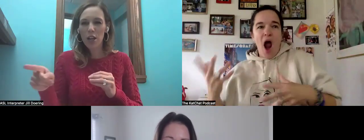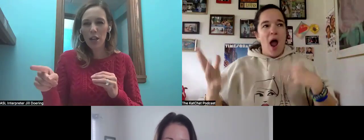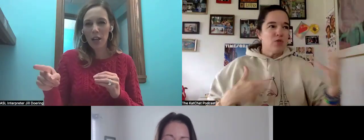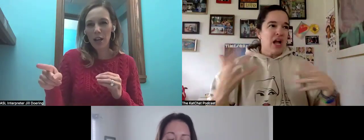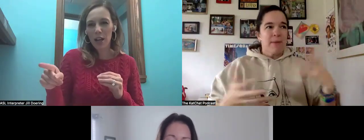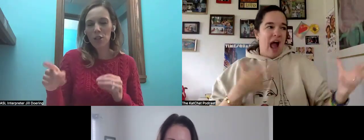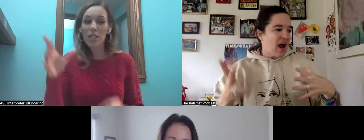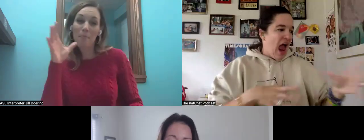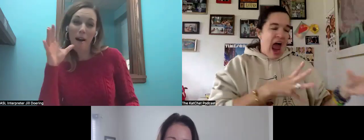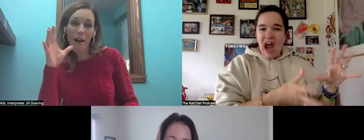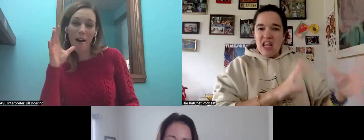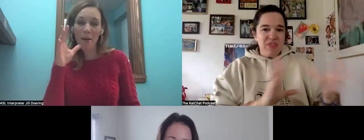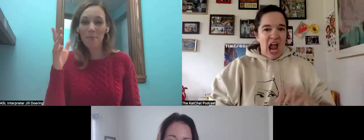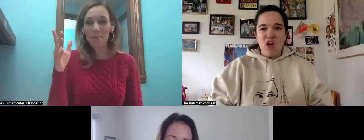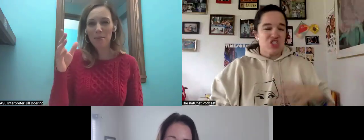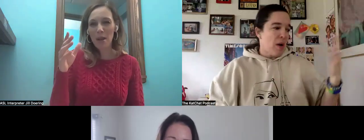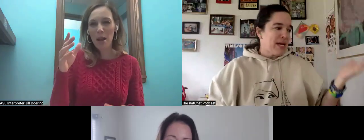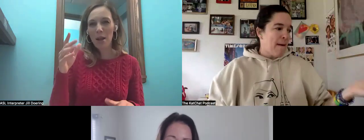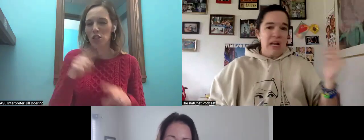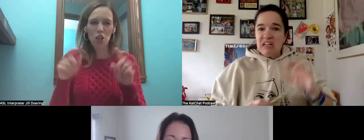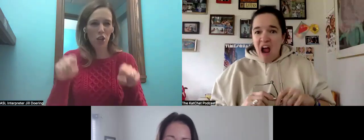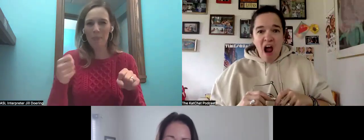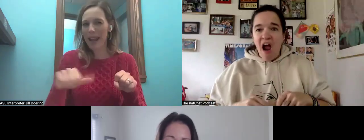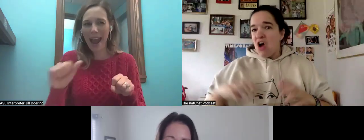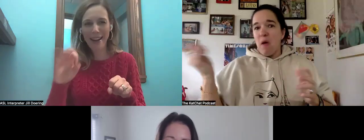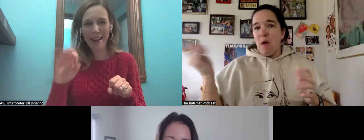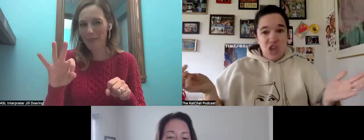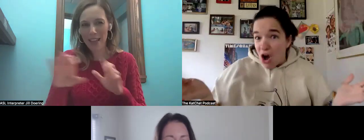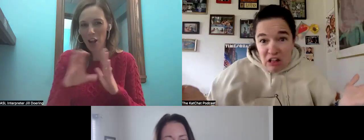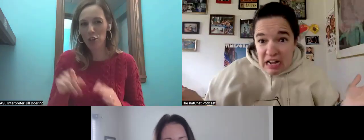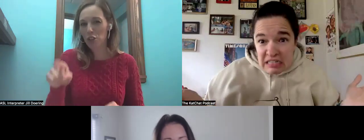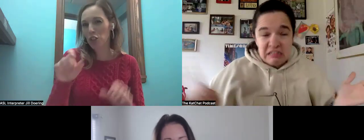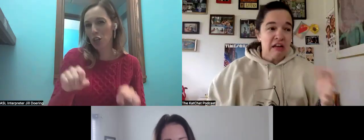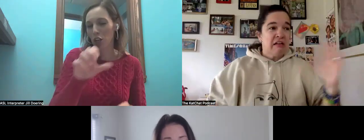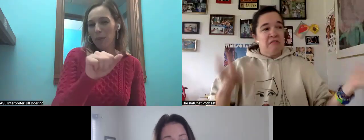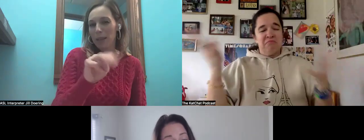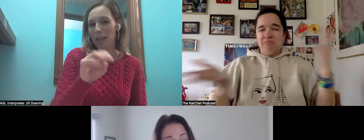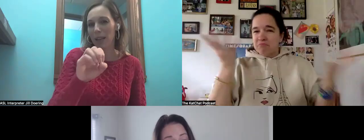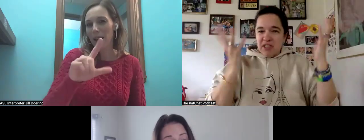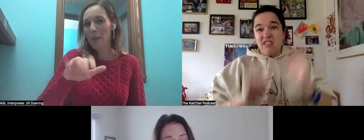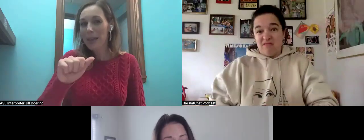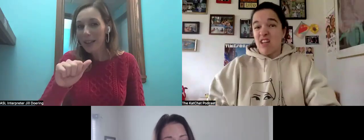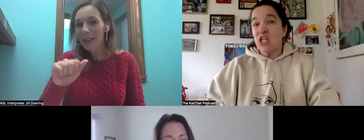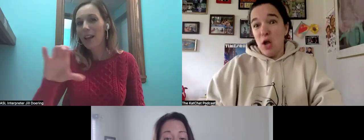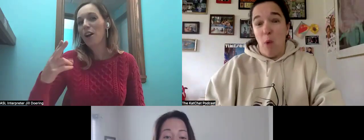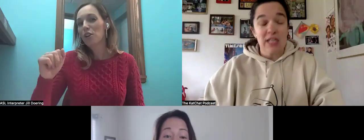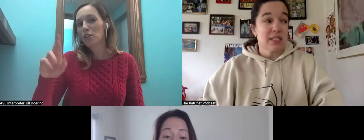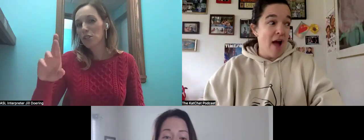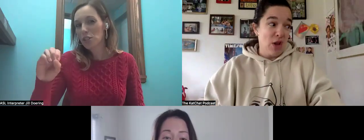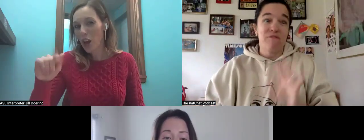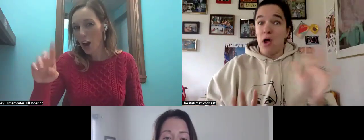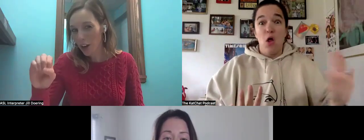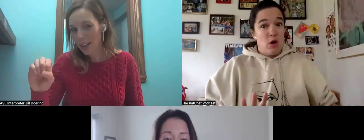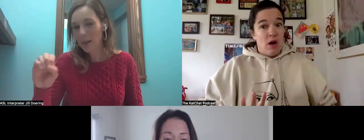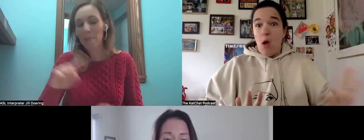a mom. She could be like any of the characters. She could be Amelia, could be Charlotte. Right. Right. But the good one is